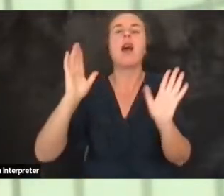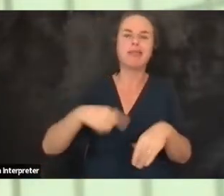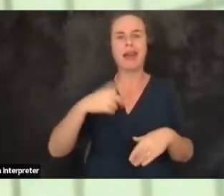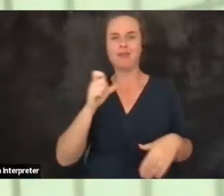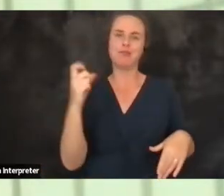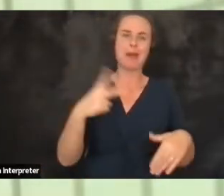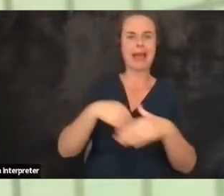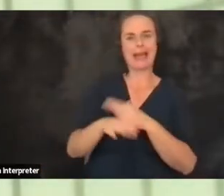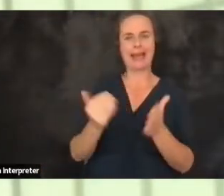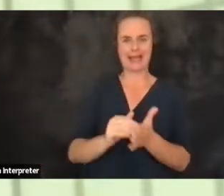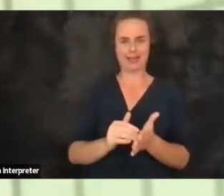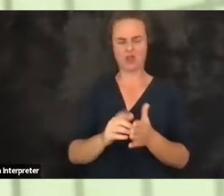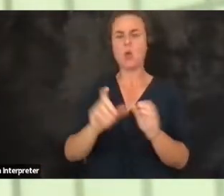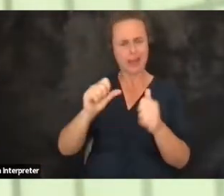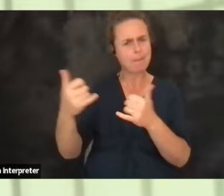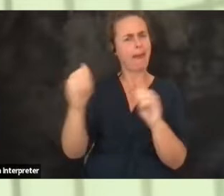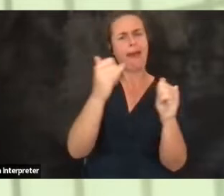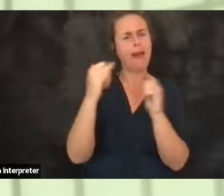comfort.